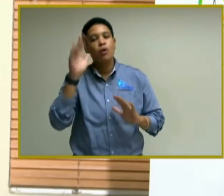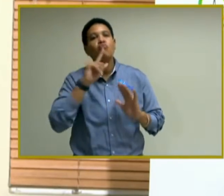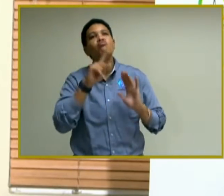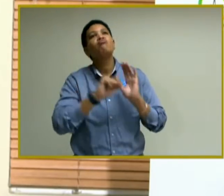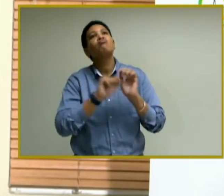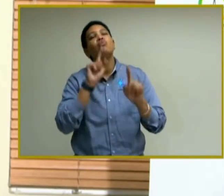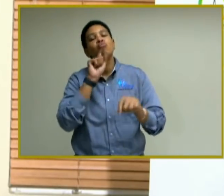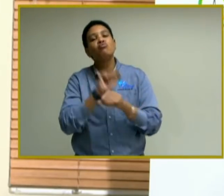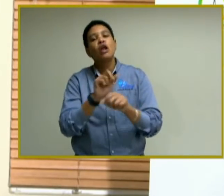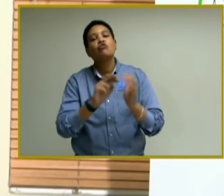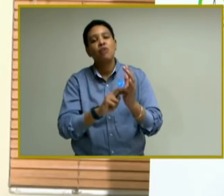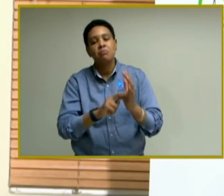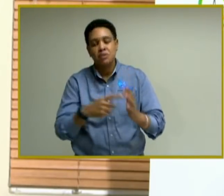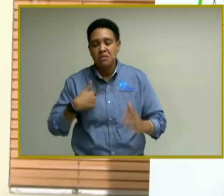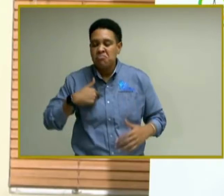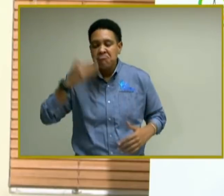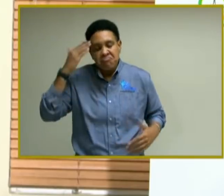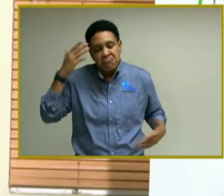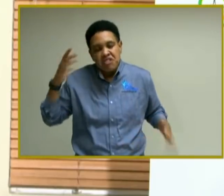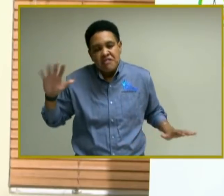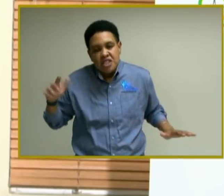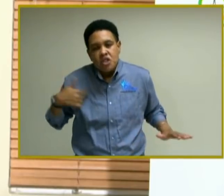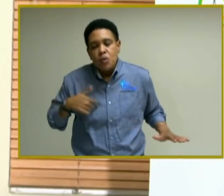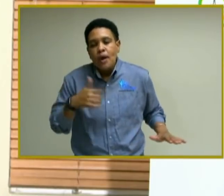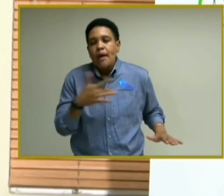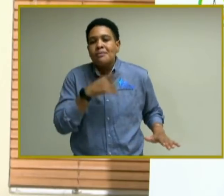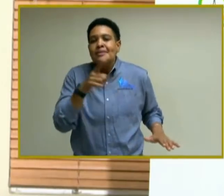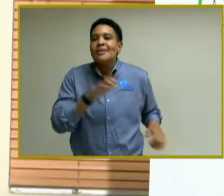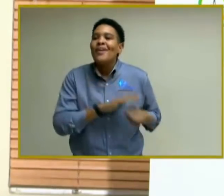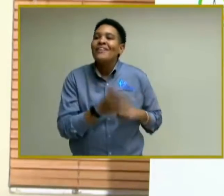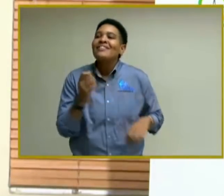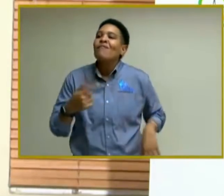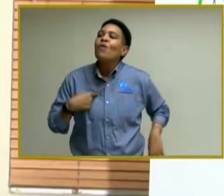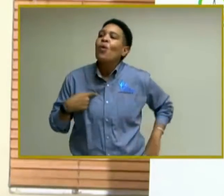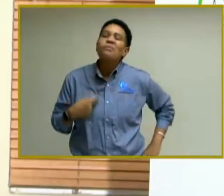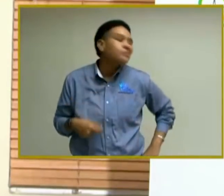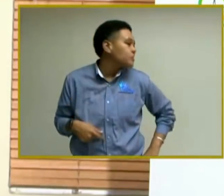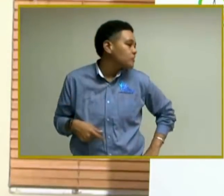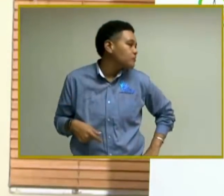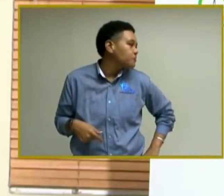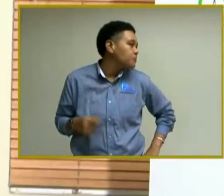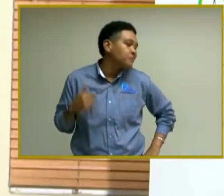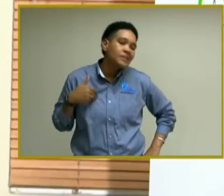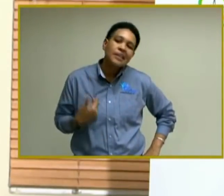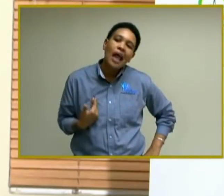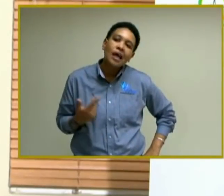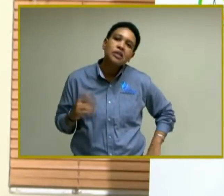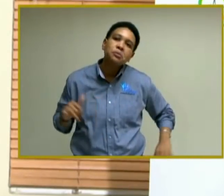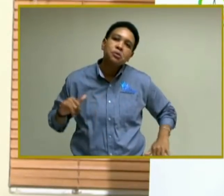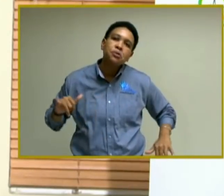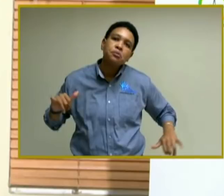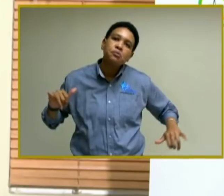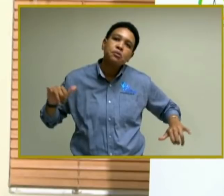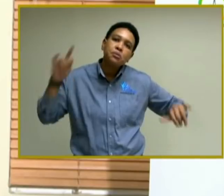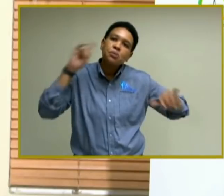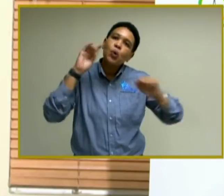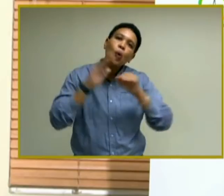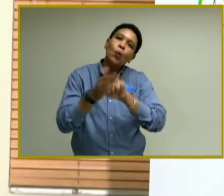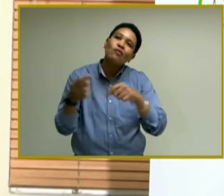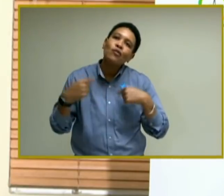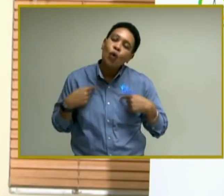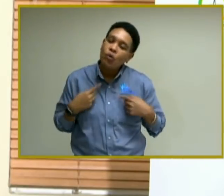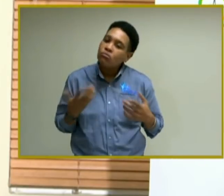represent. We do appreciate the COVID fatigue that many are going through. And it is our intention, of course, to